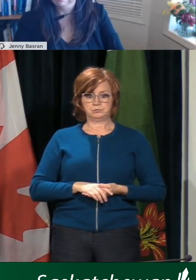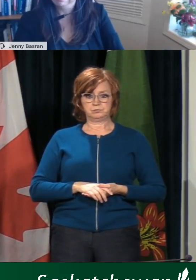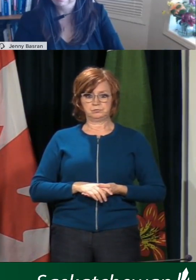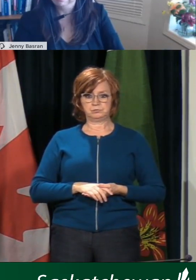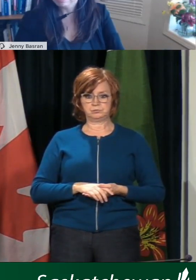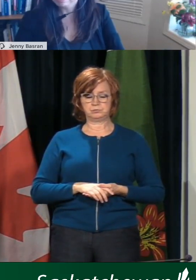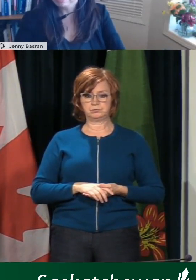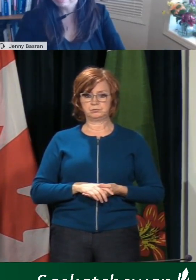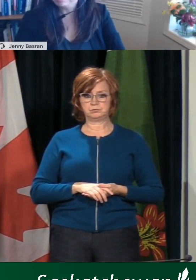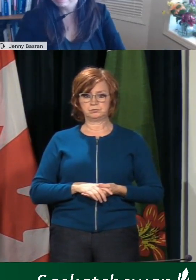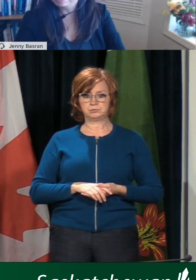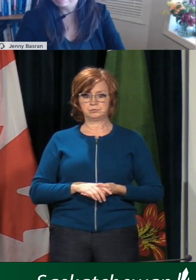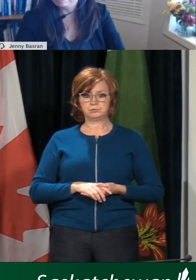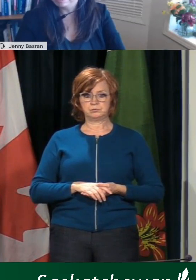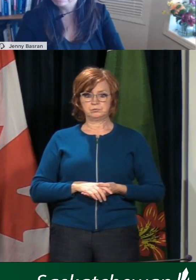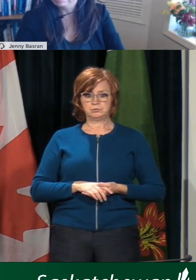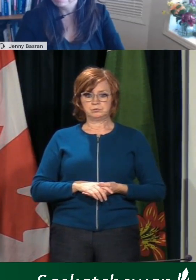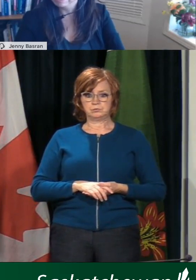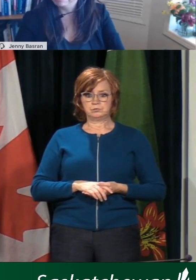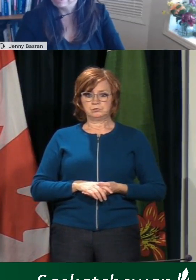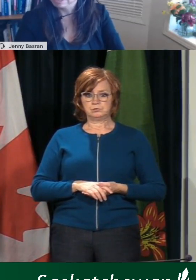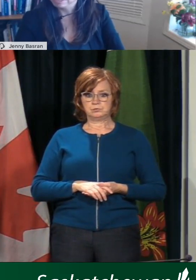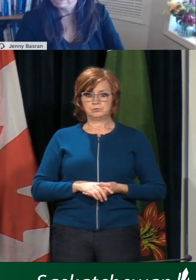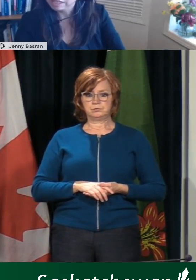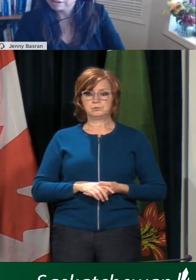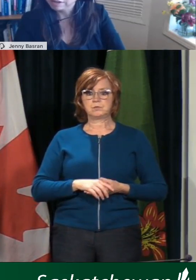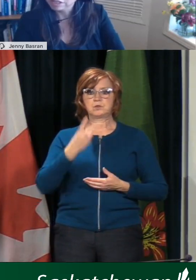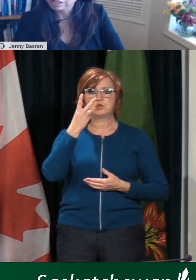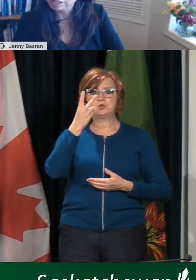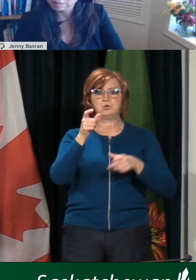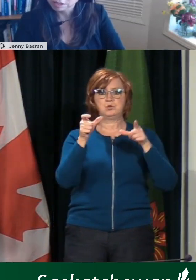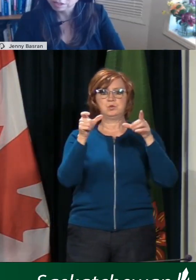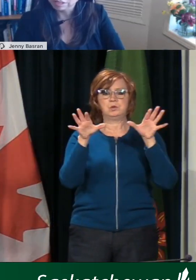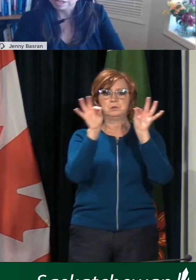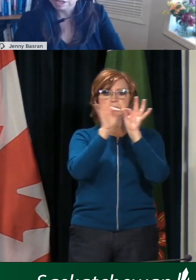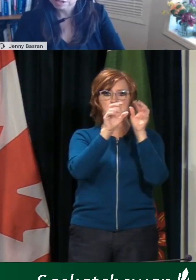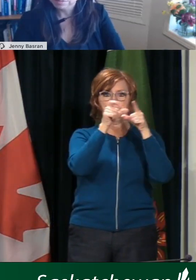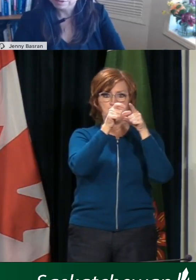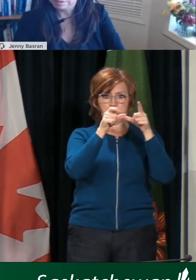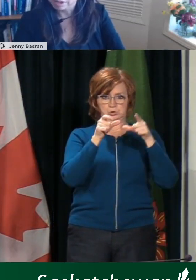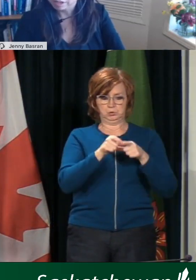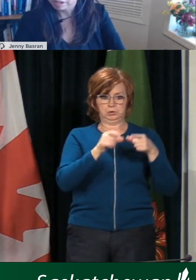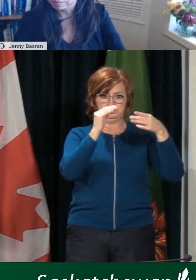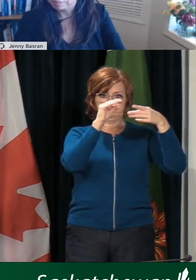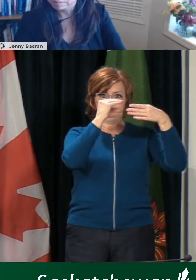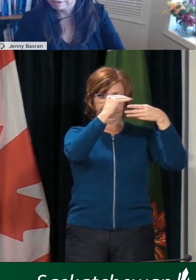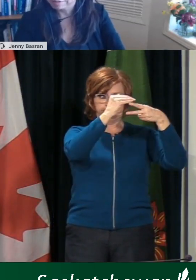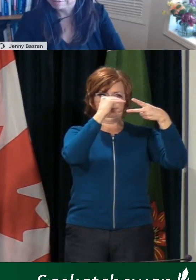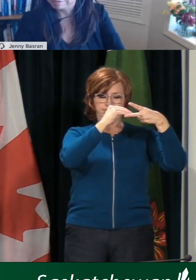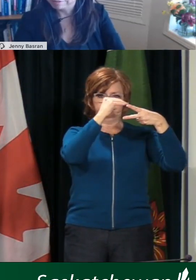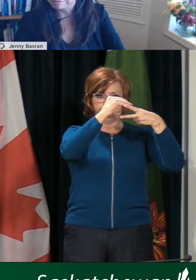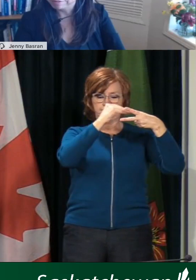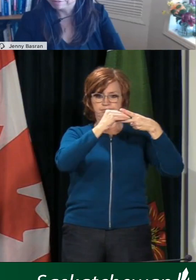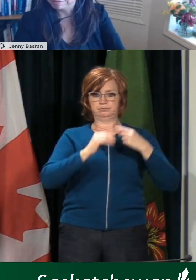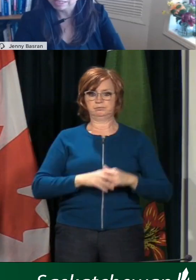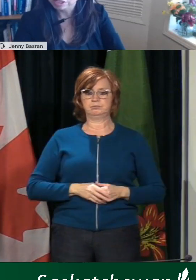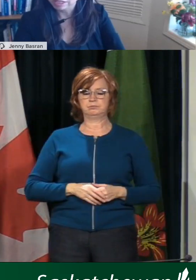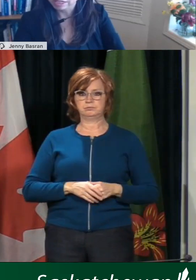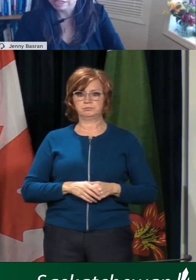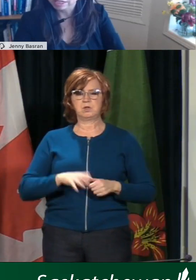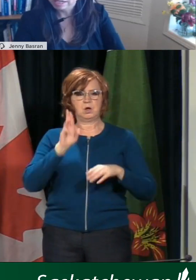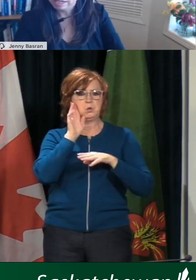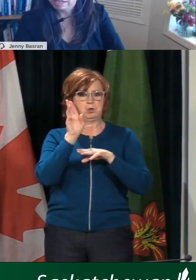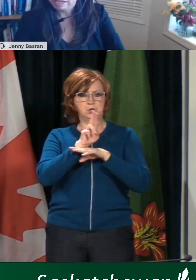We're going to start with 2 definitions, key definitions that I'll be using throughout the modeling part of the presentation.